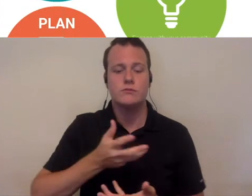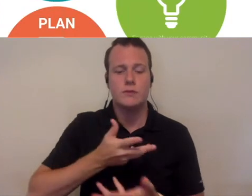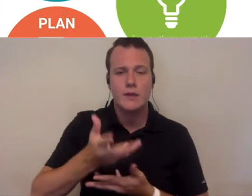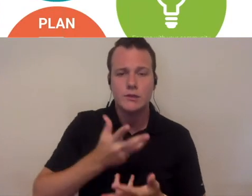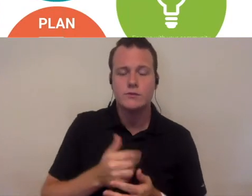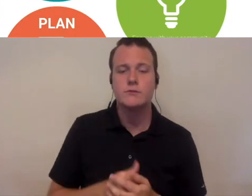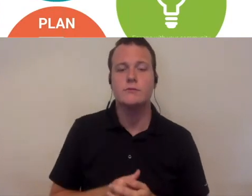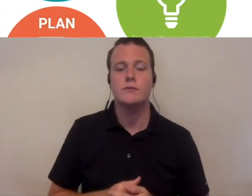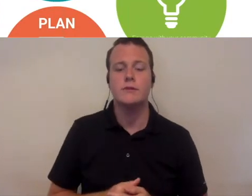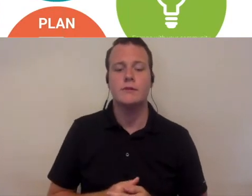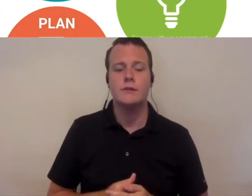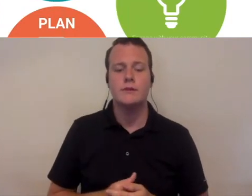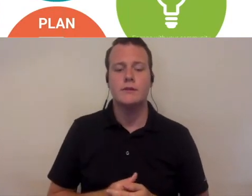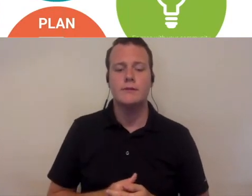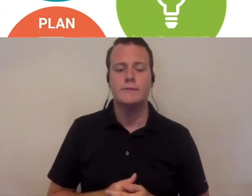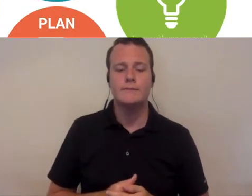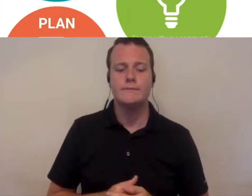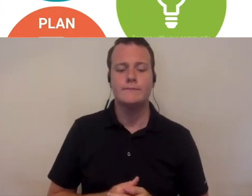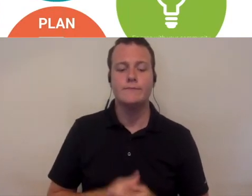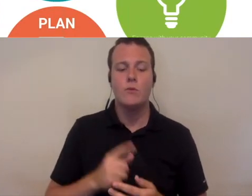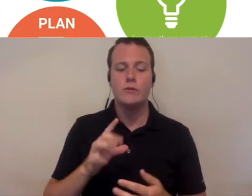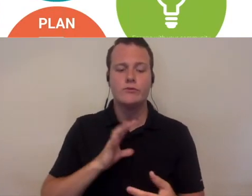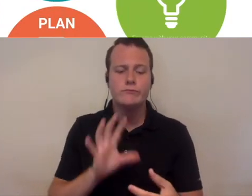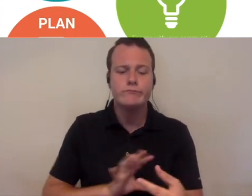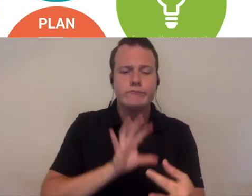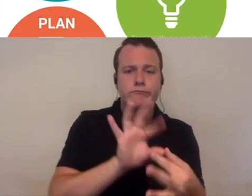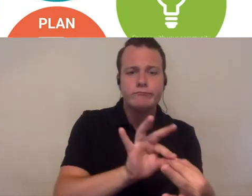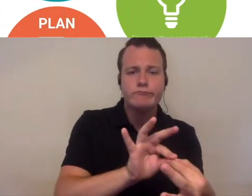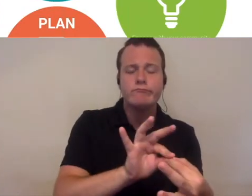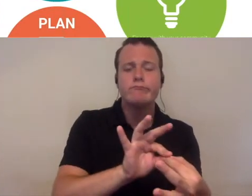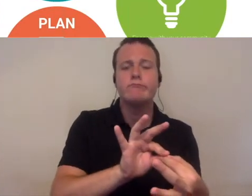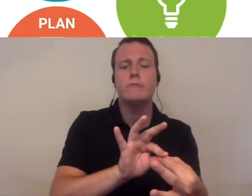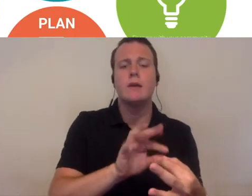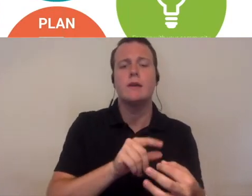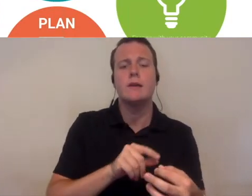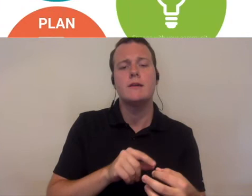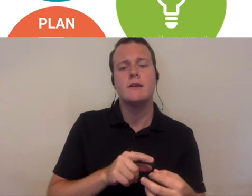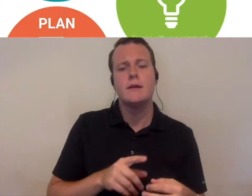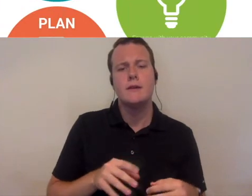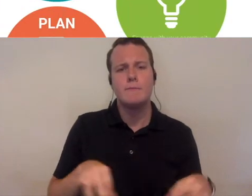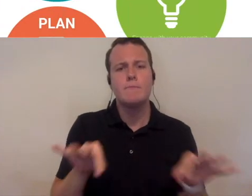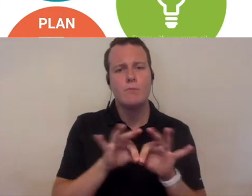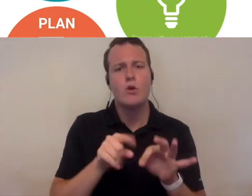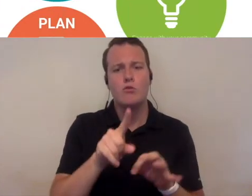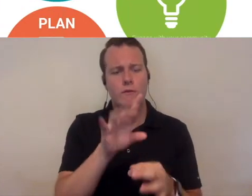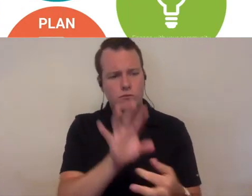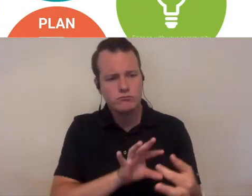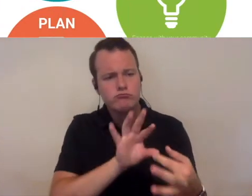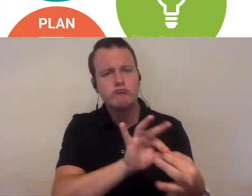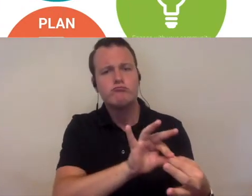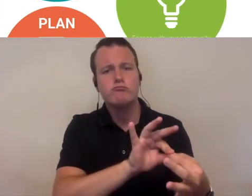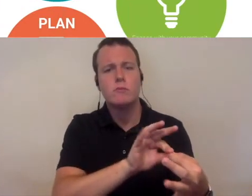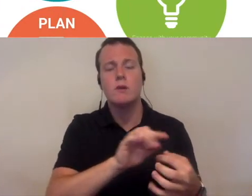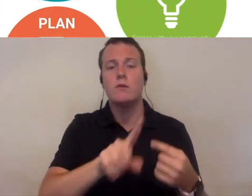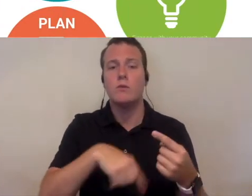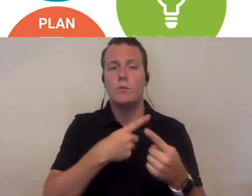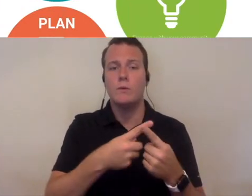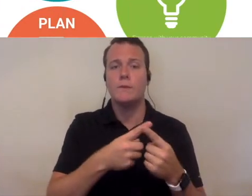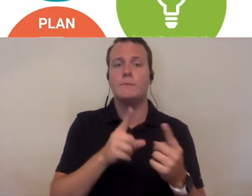to connect with them. You want to make sure that you have a connection with them. So as you meet with them, talk to